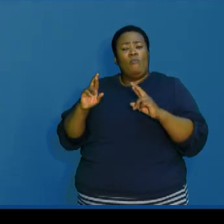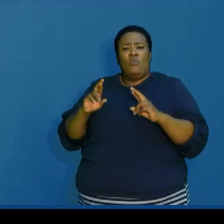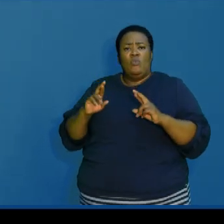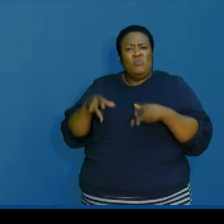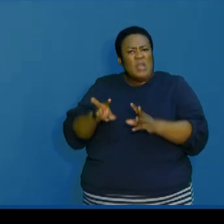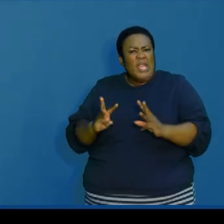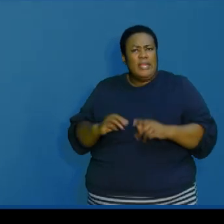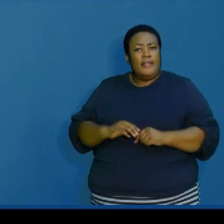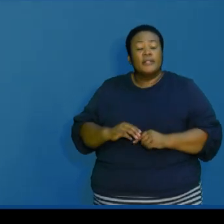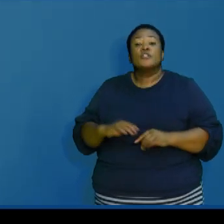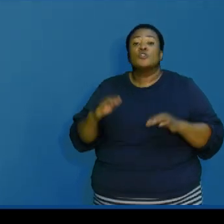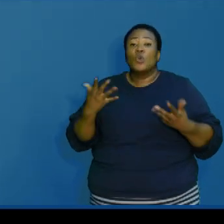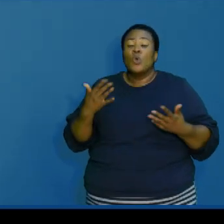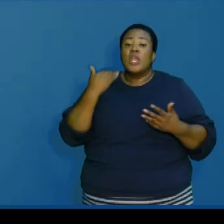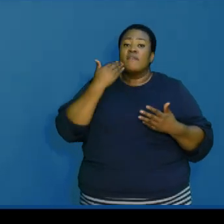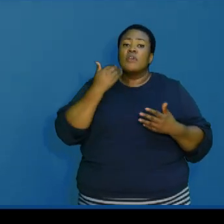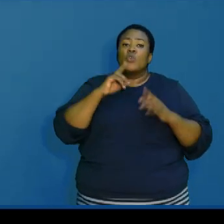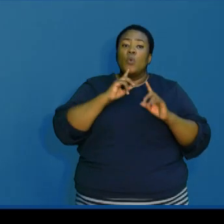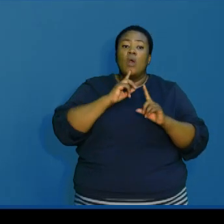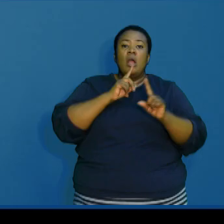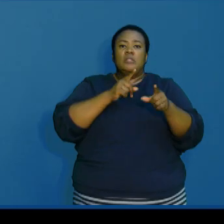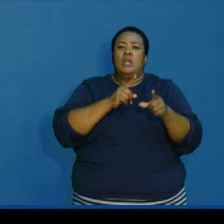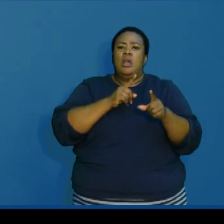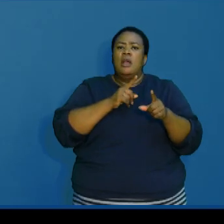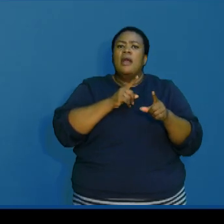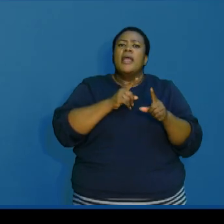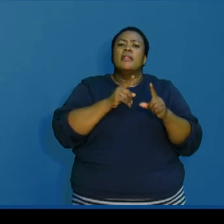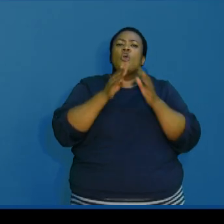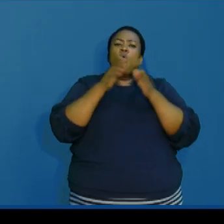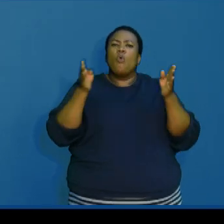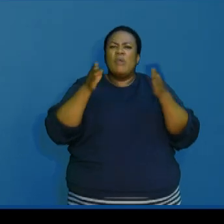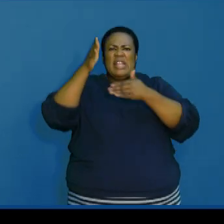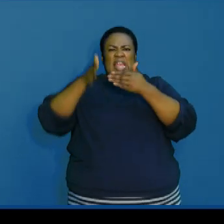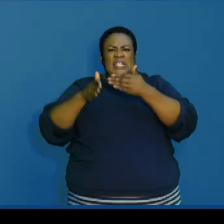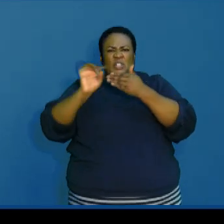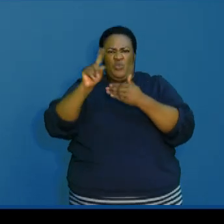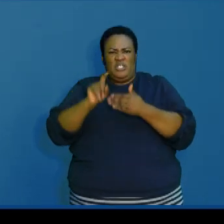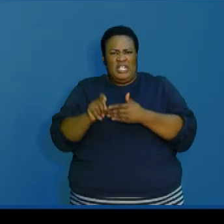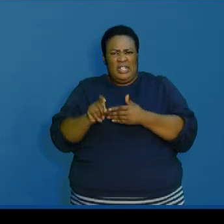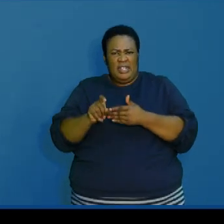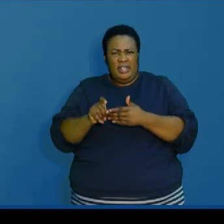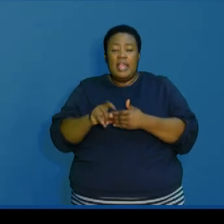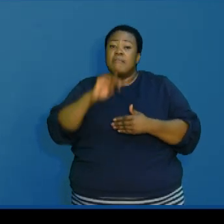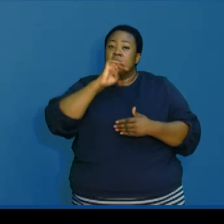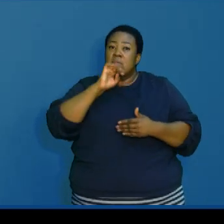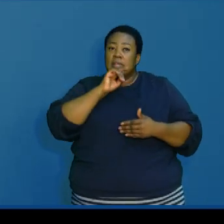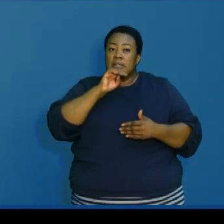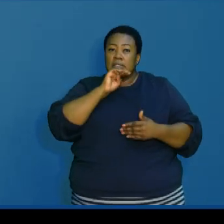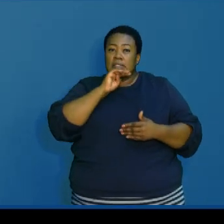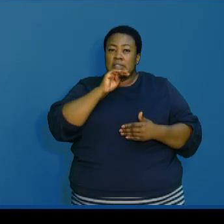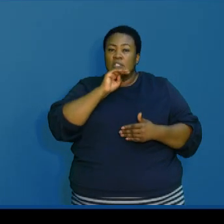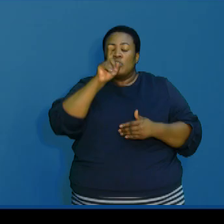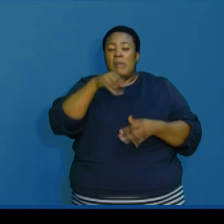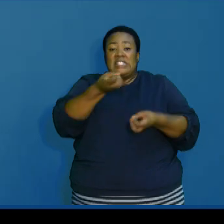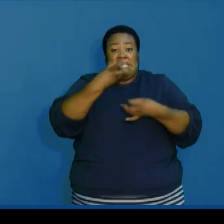are responding to an open-ended question, it means that you must give evidence and read